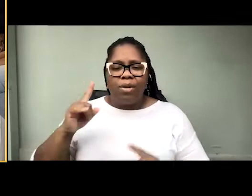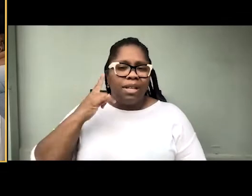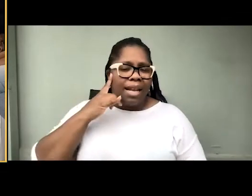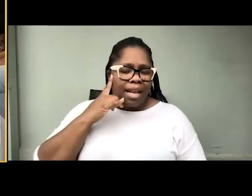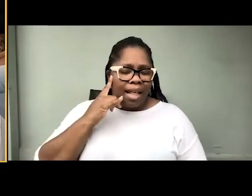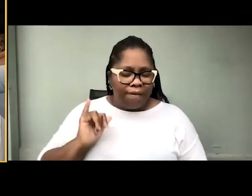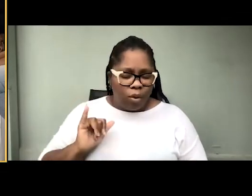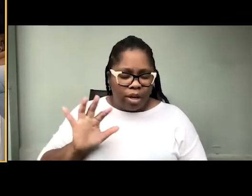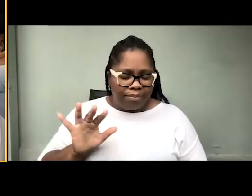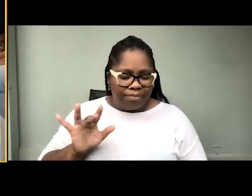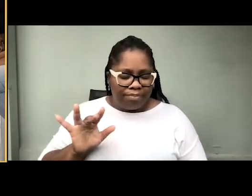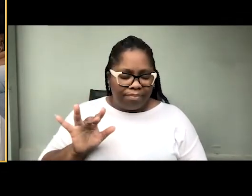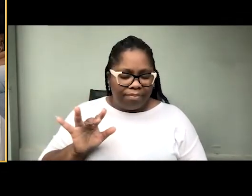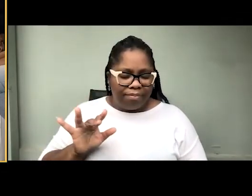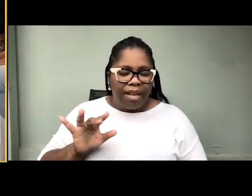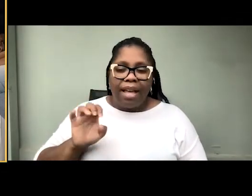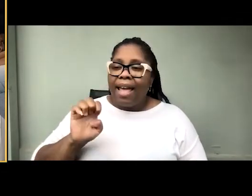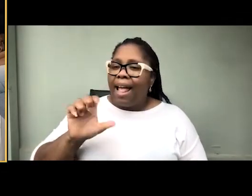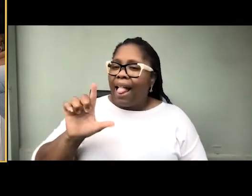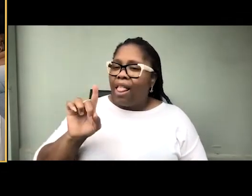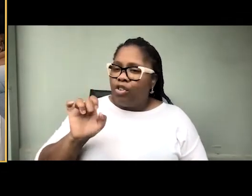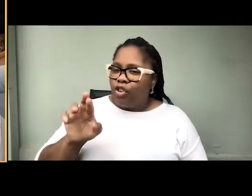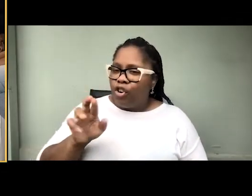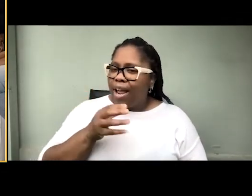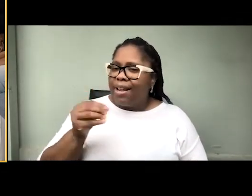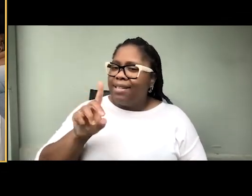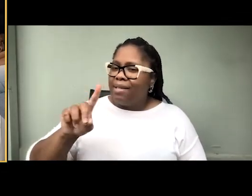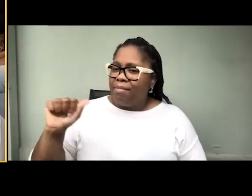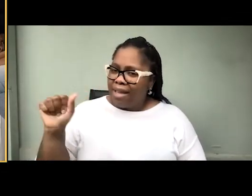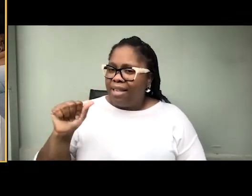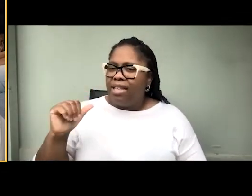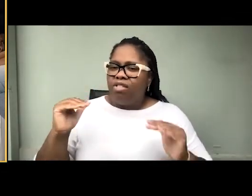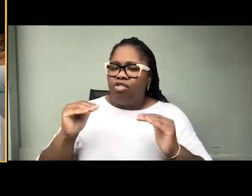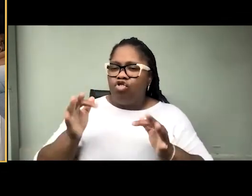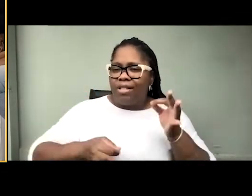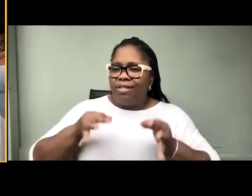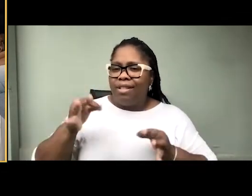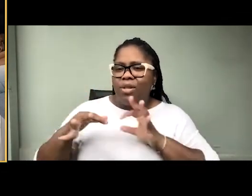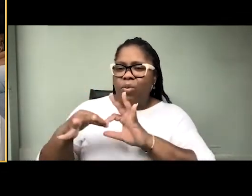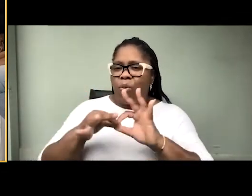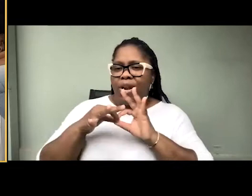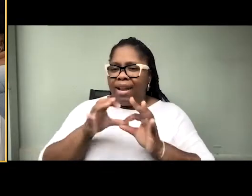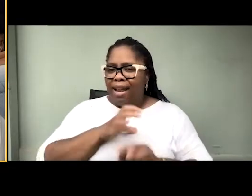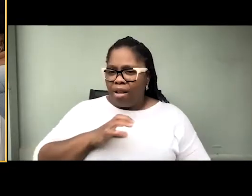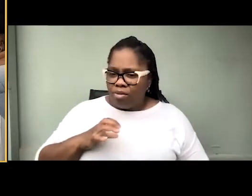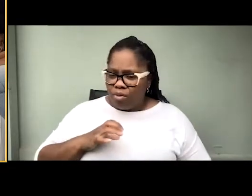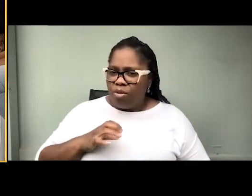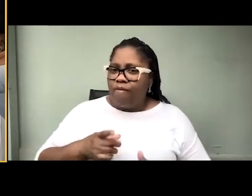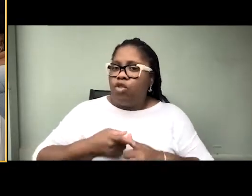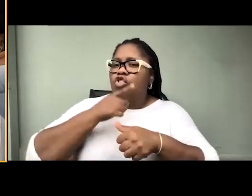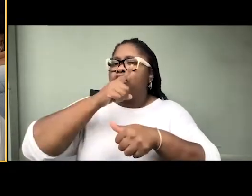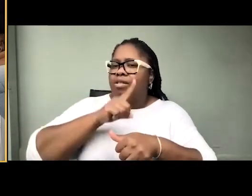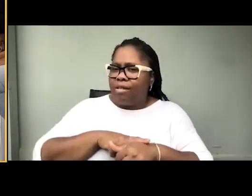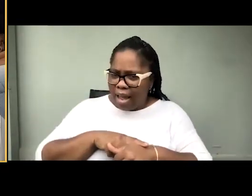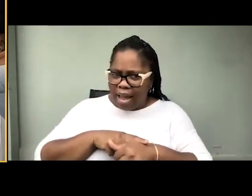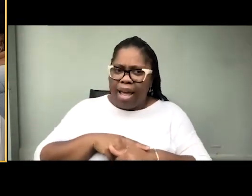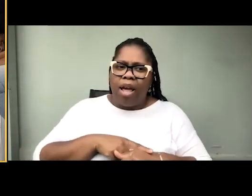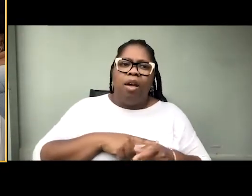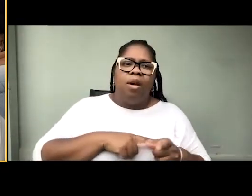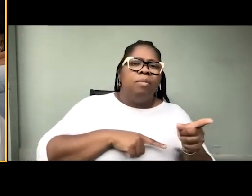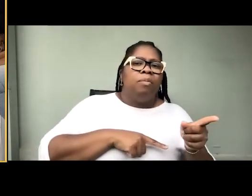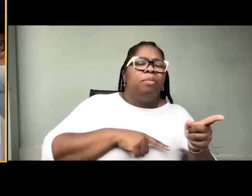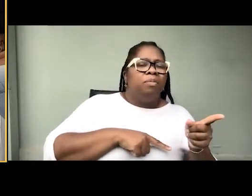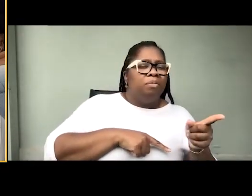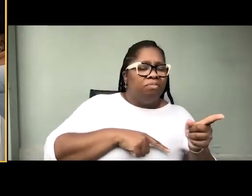California Elder and Disability Justice Coordinating Council. It's the first time organizations and advocates